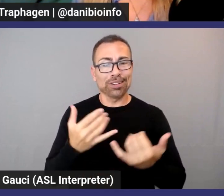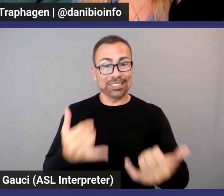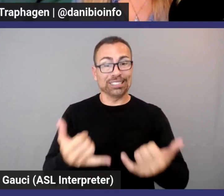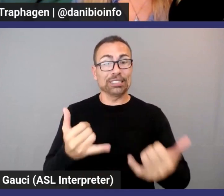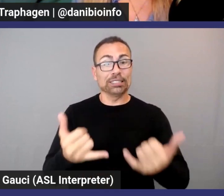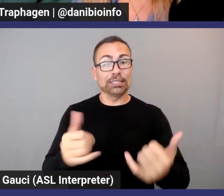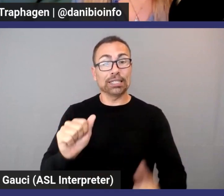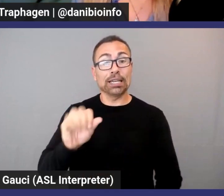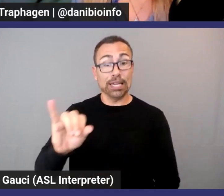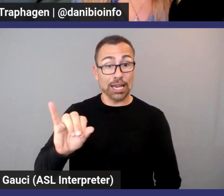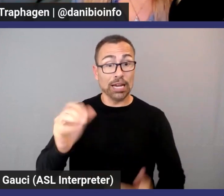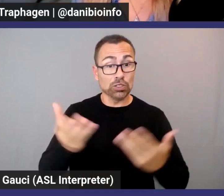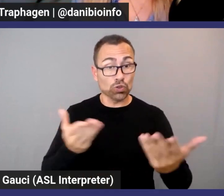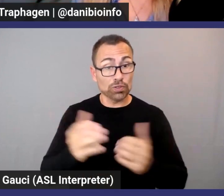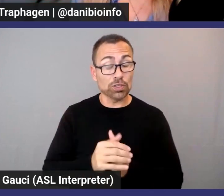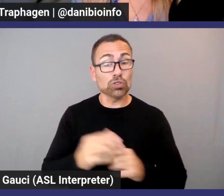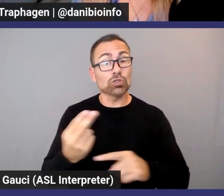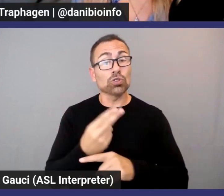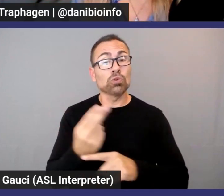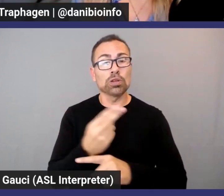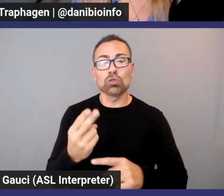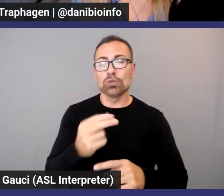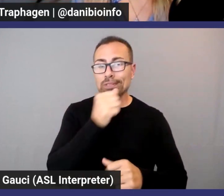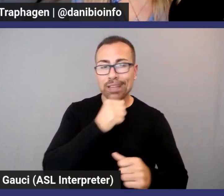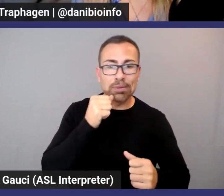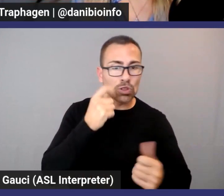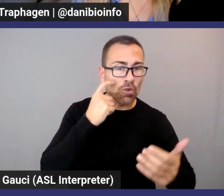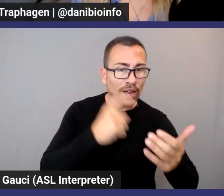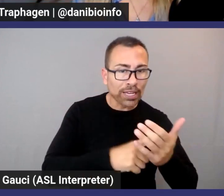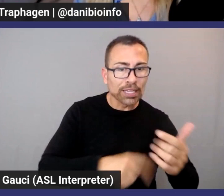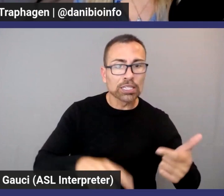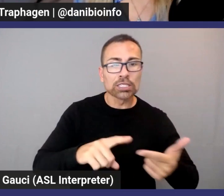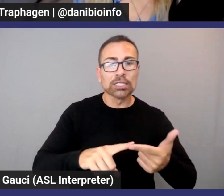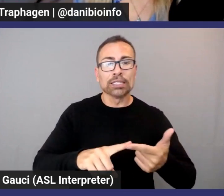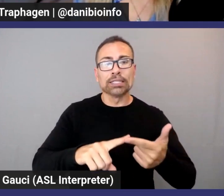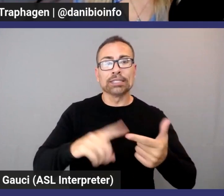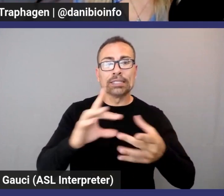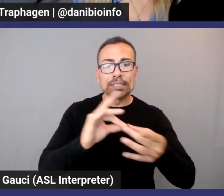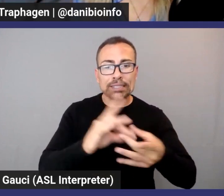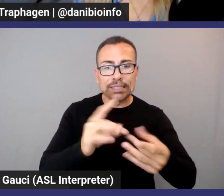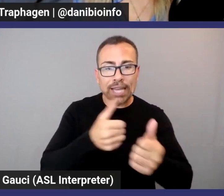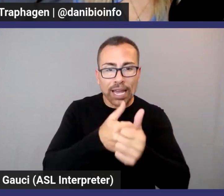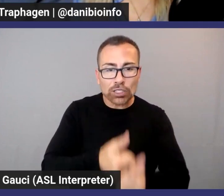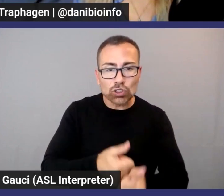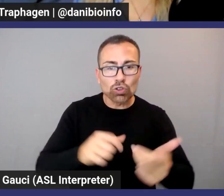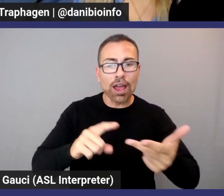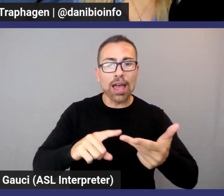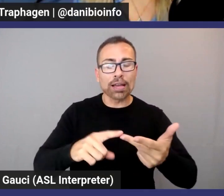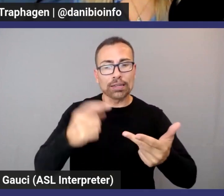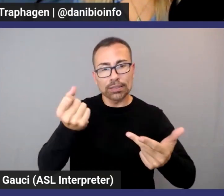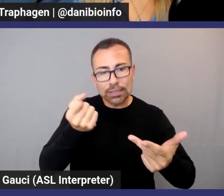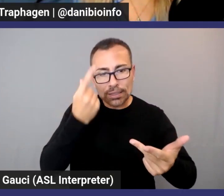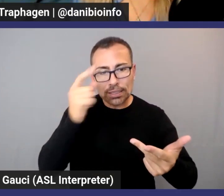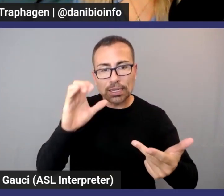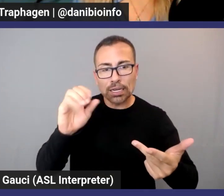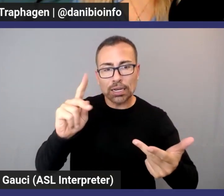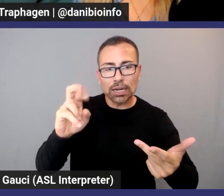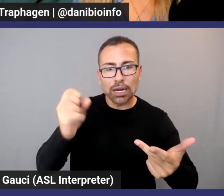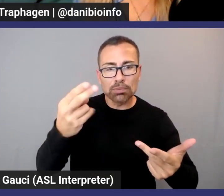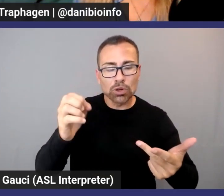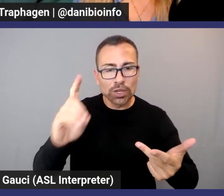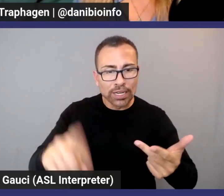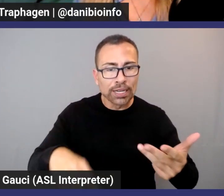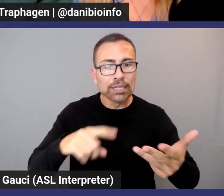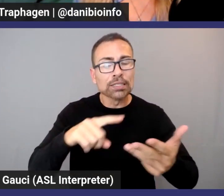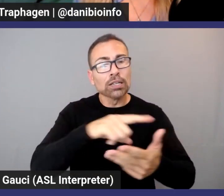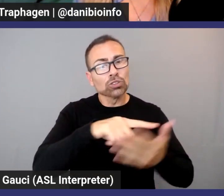services. So we've used Amazon Recognition, we've used Amazon Text Track, we've used Amazon Comprehend. So these AI services already